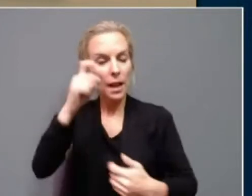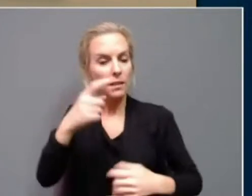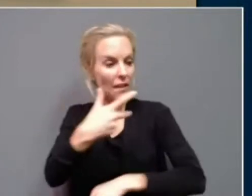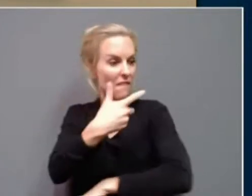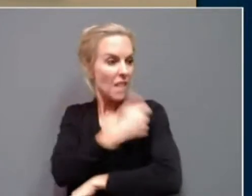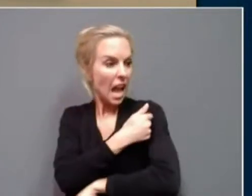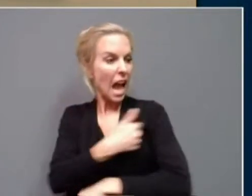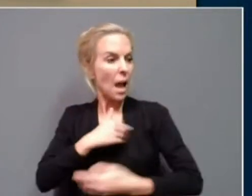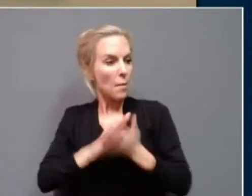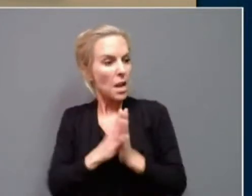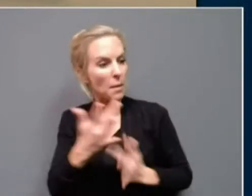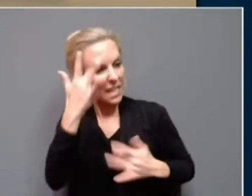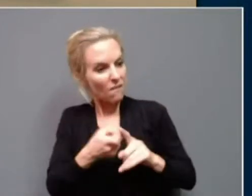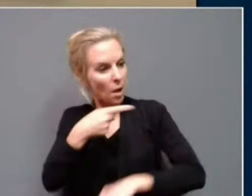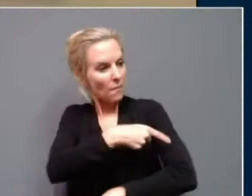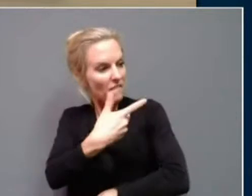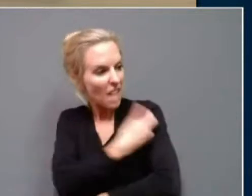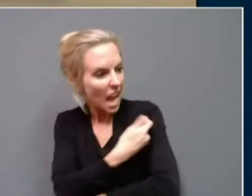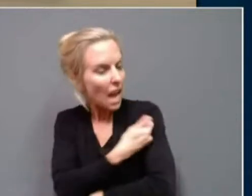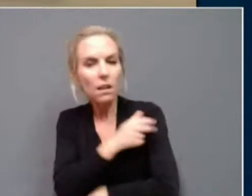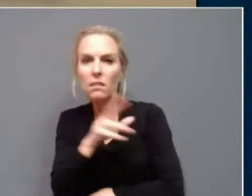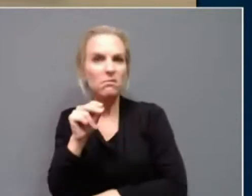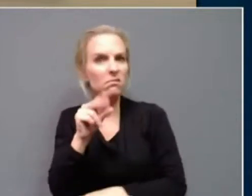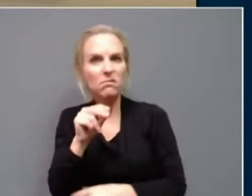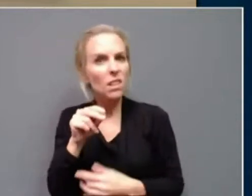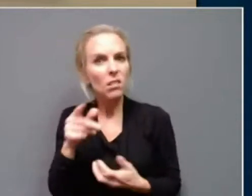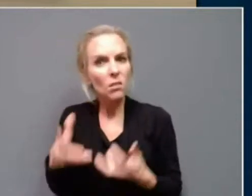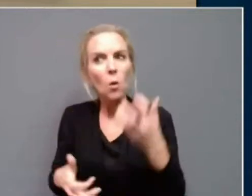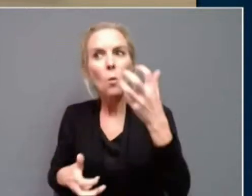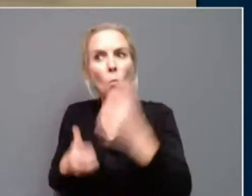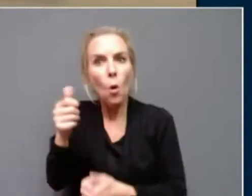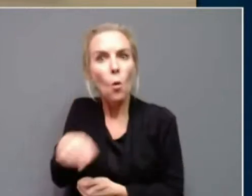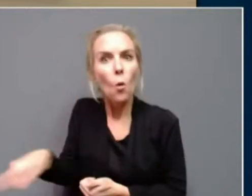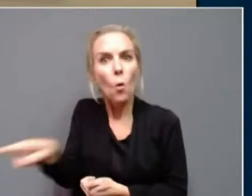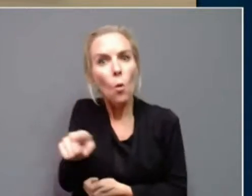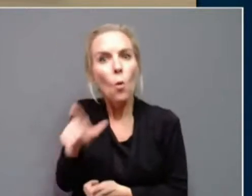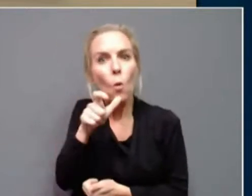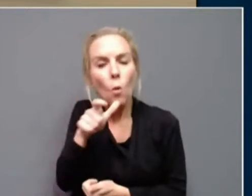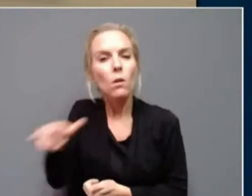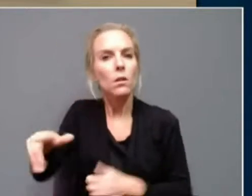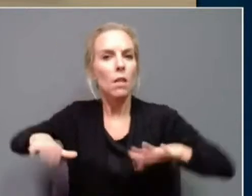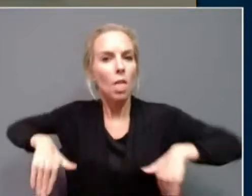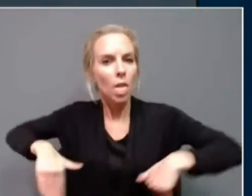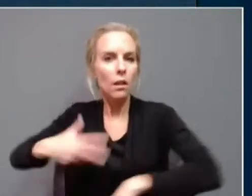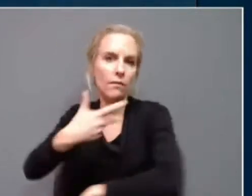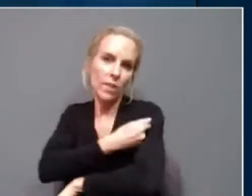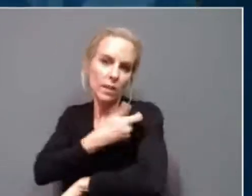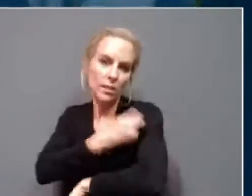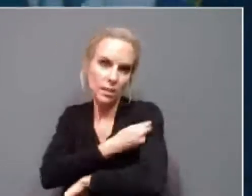seen, I don't know how many COVID patients who have not been vaccinated.